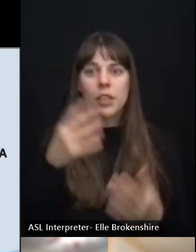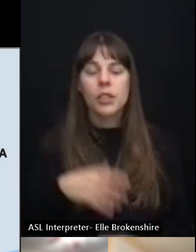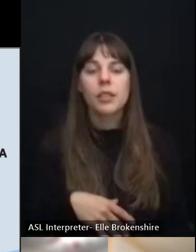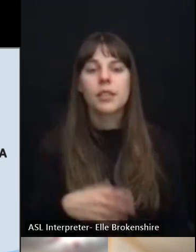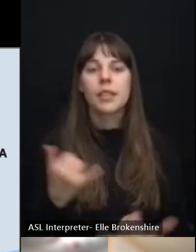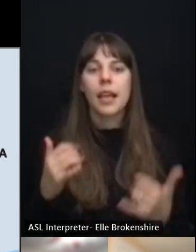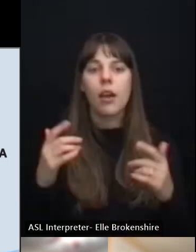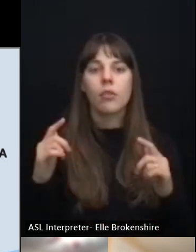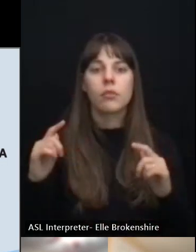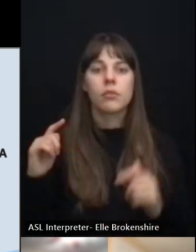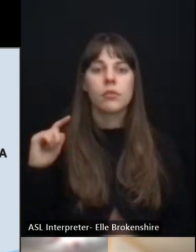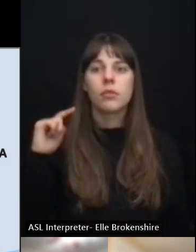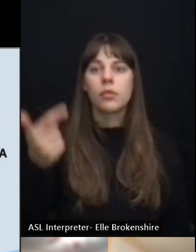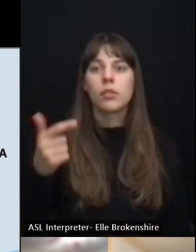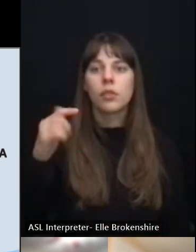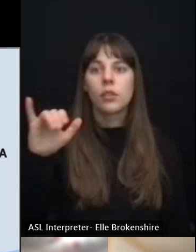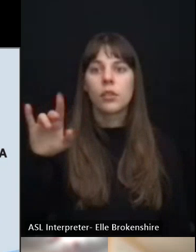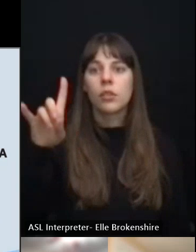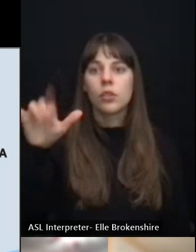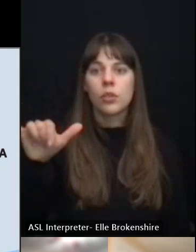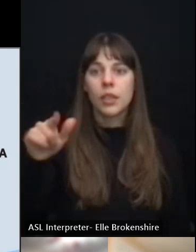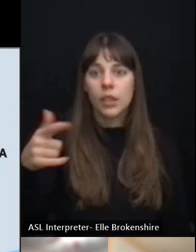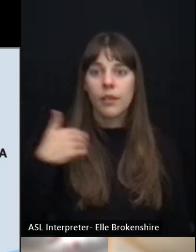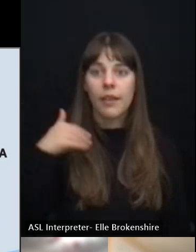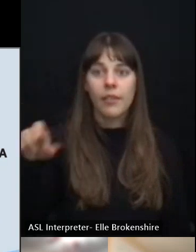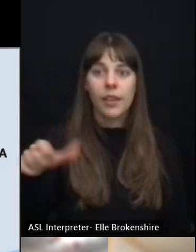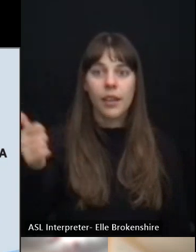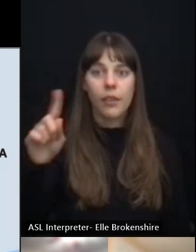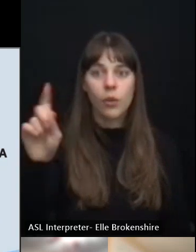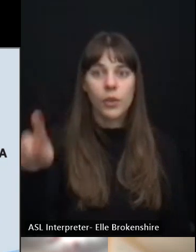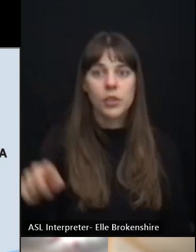So Judy, it looks like you have another question.